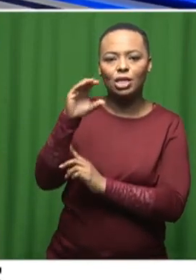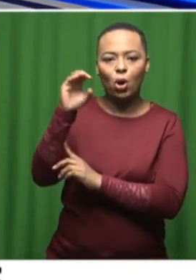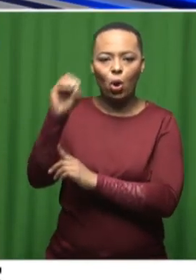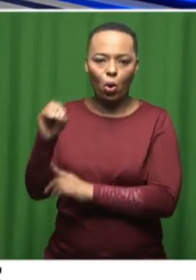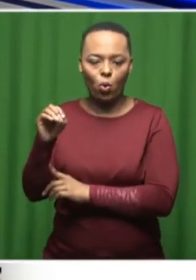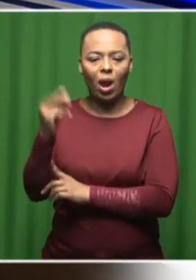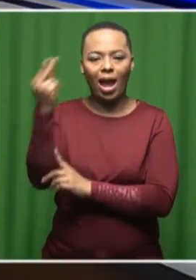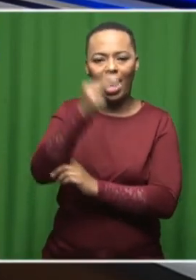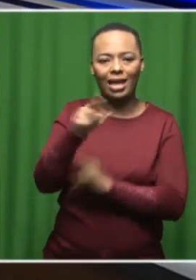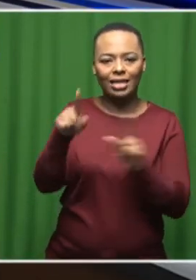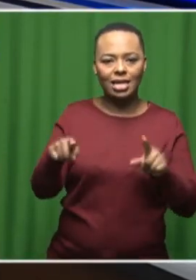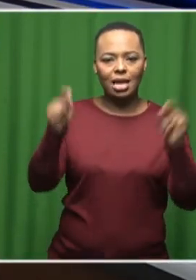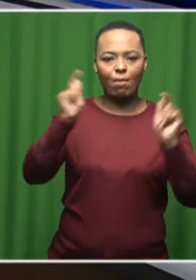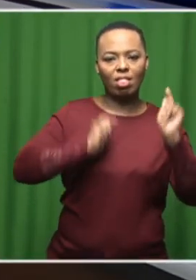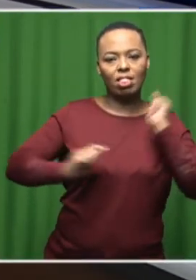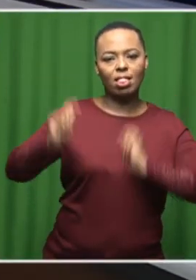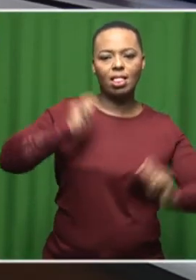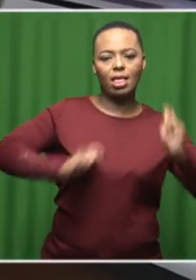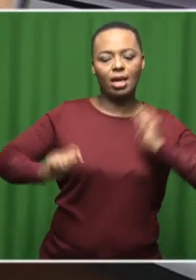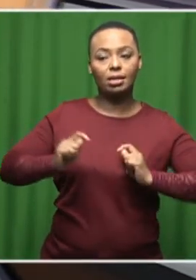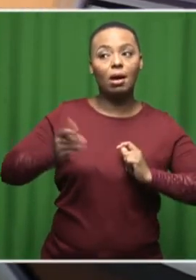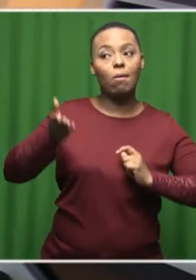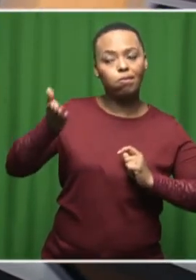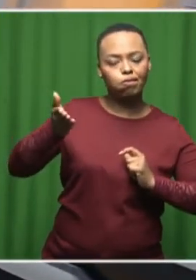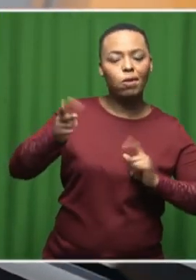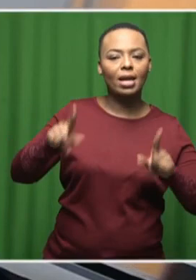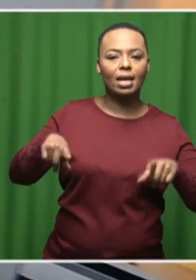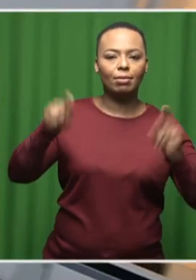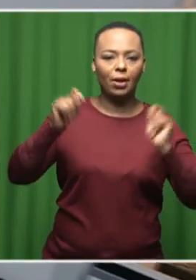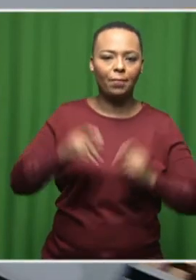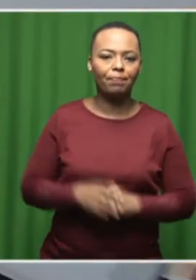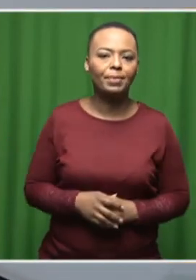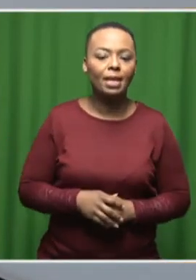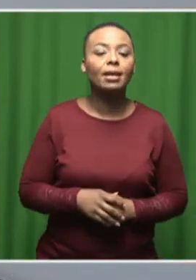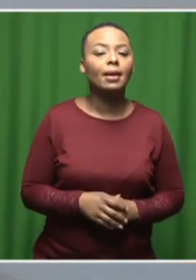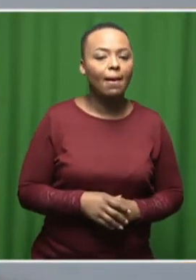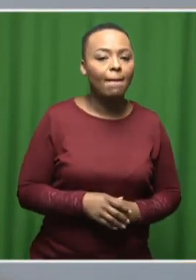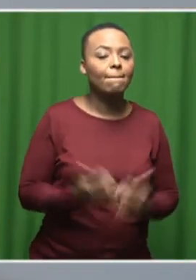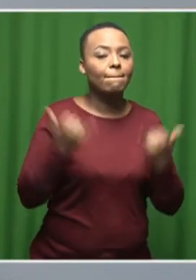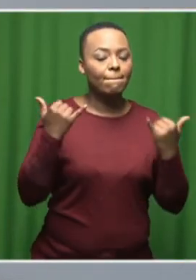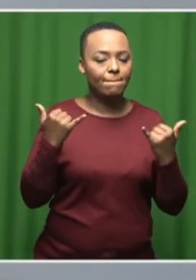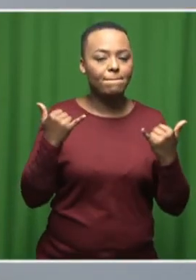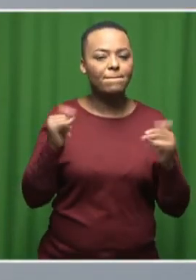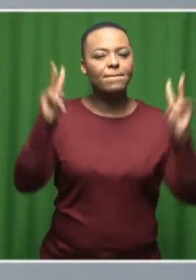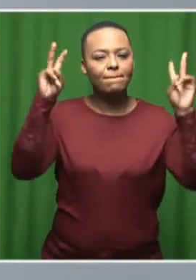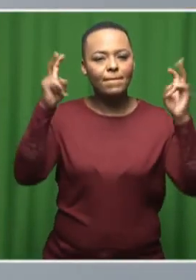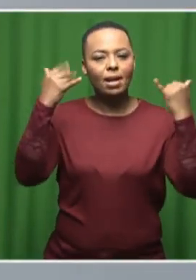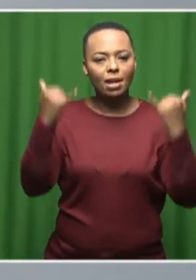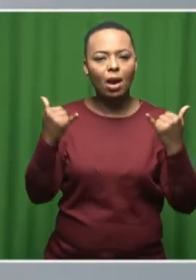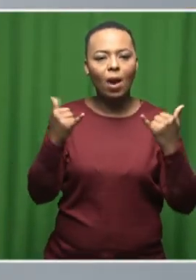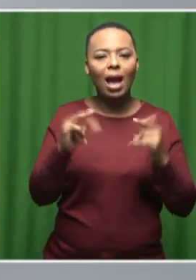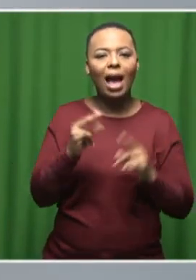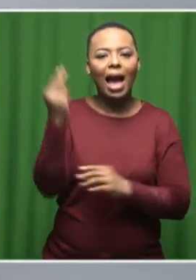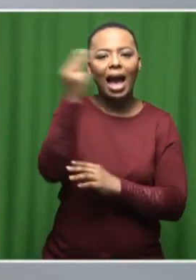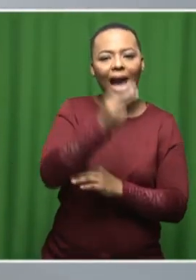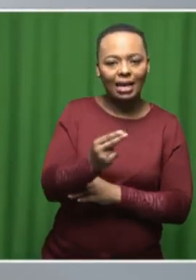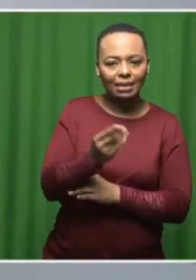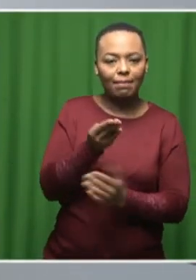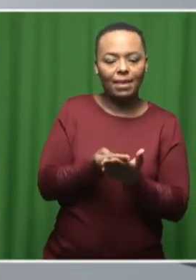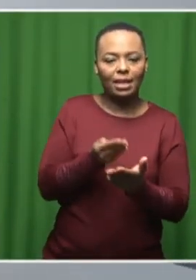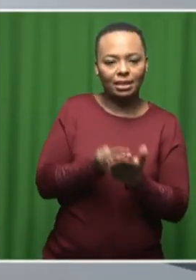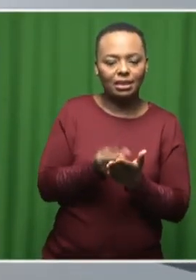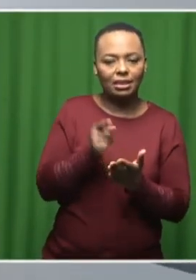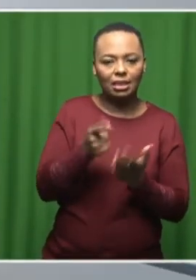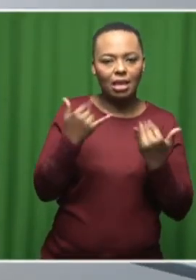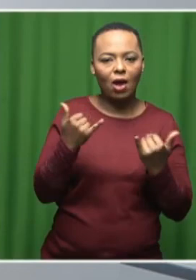at Artscape Theatre in Cape Town. And of course, we're talking about the ArtsAbility Festival